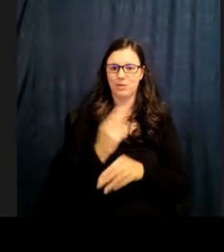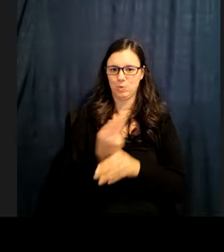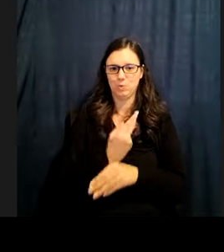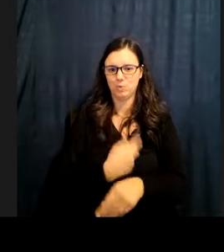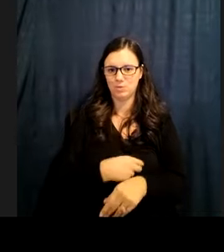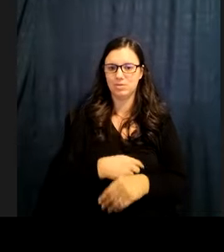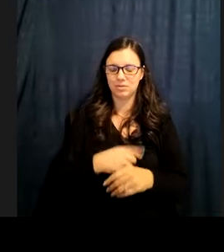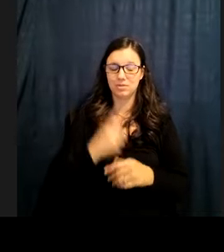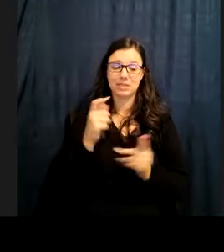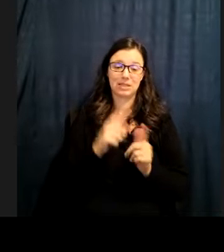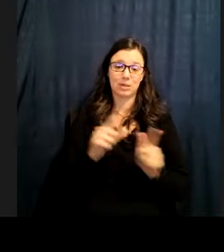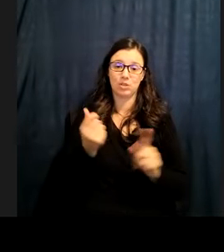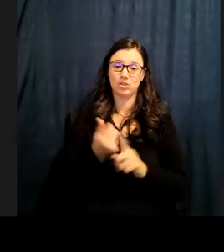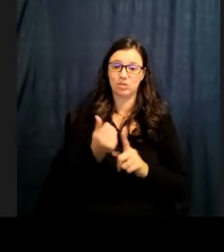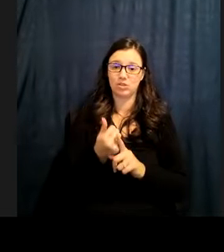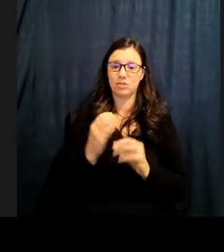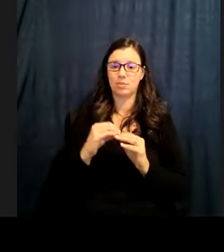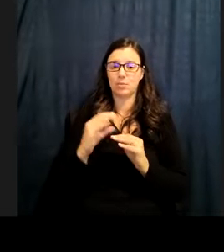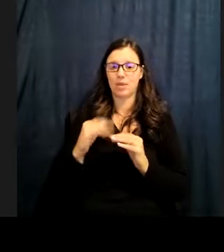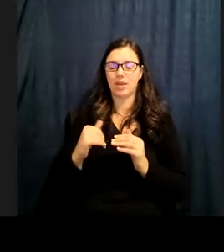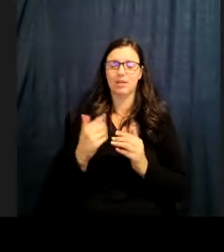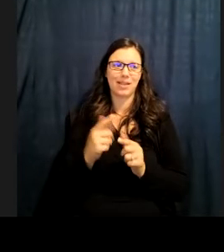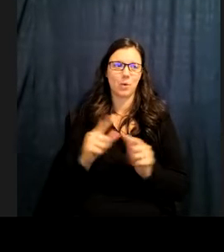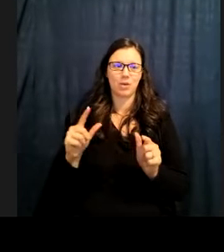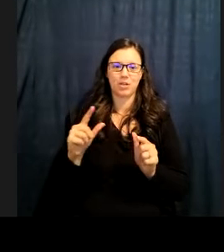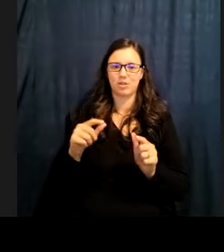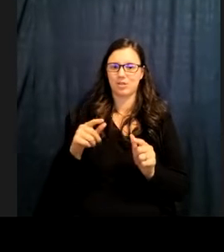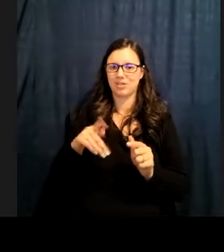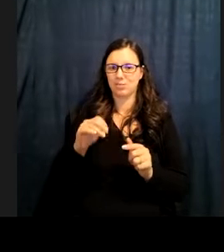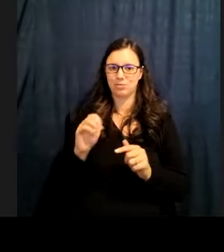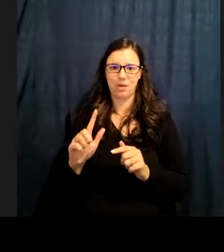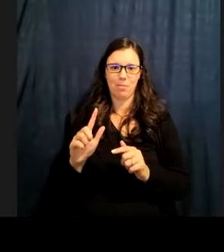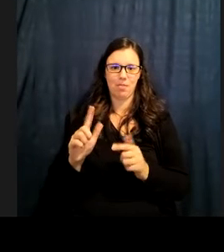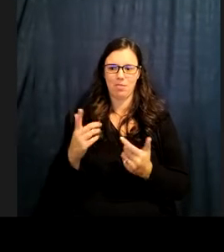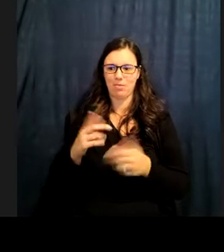Because language is more than, I mean, language is so primal. It's not just